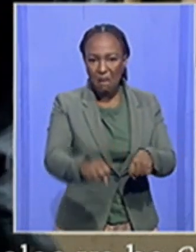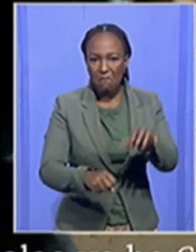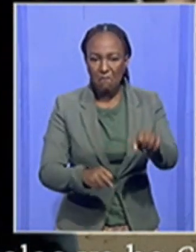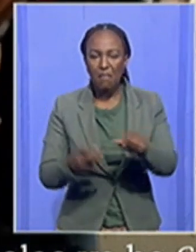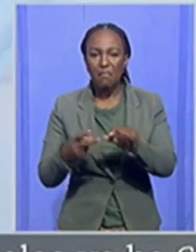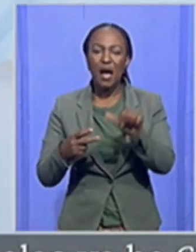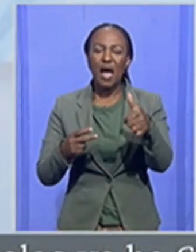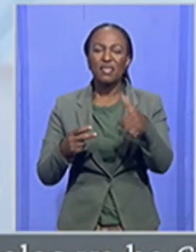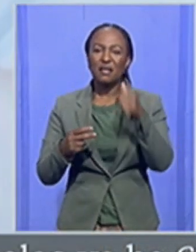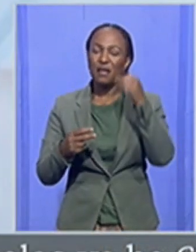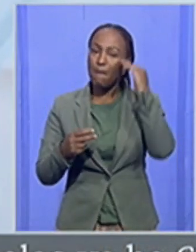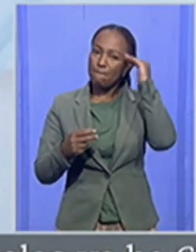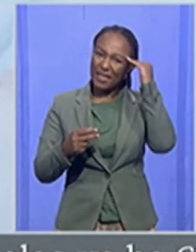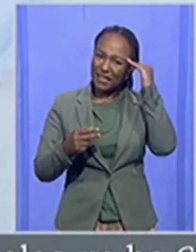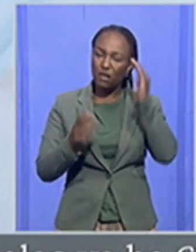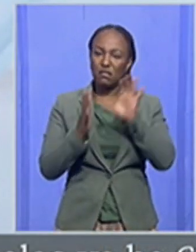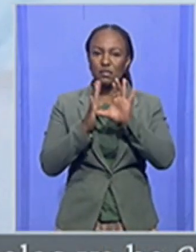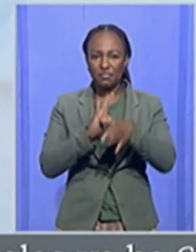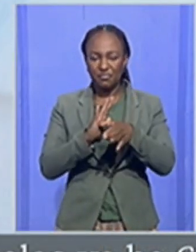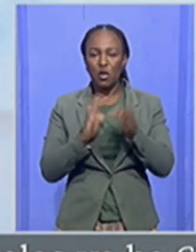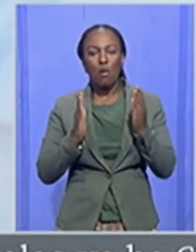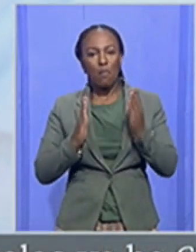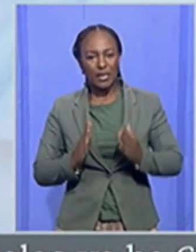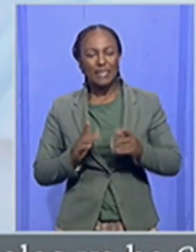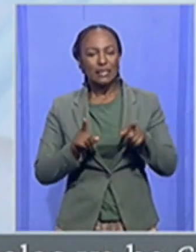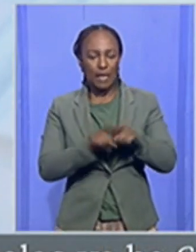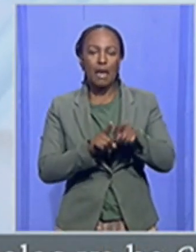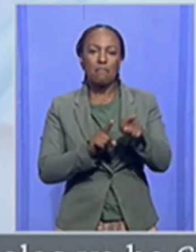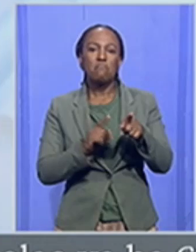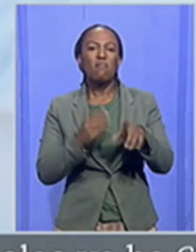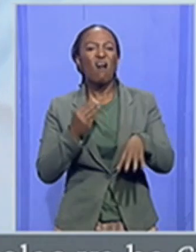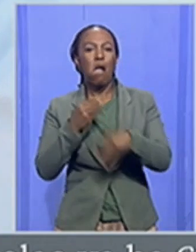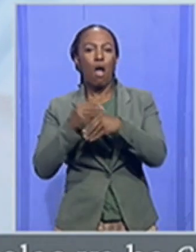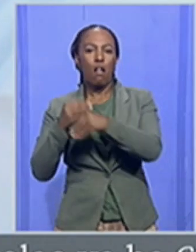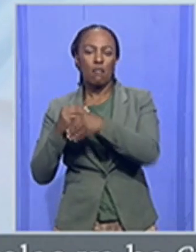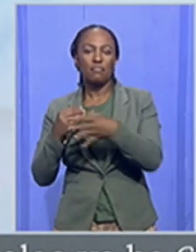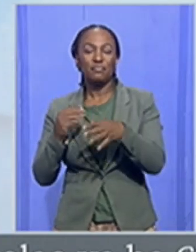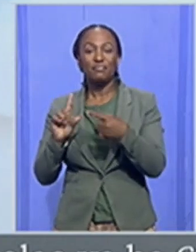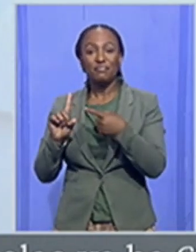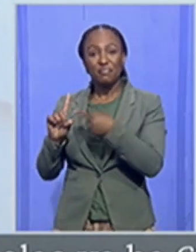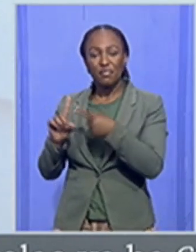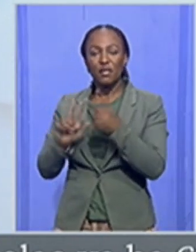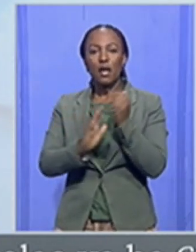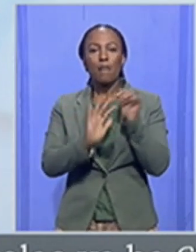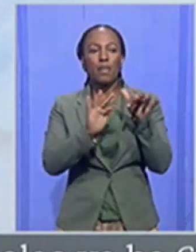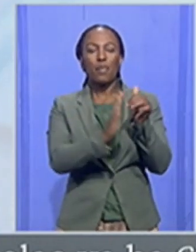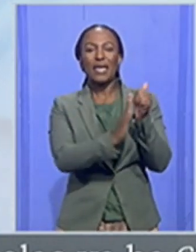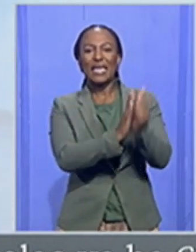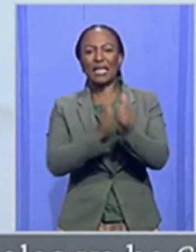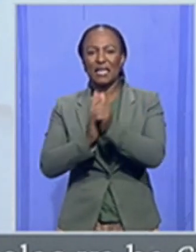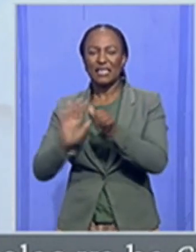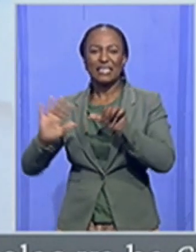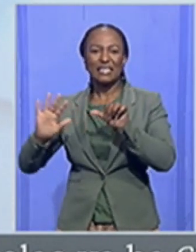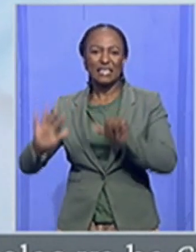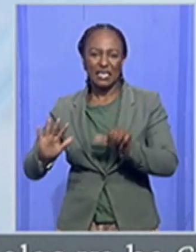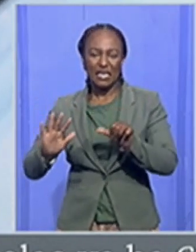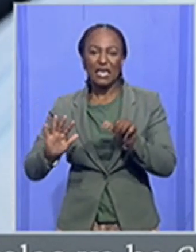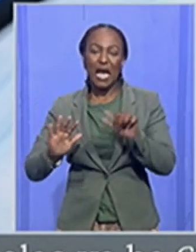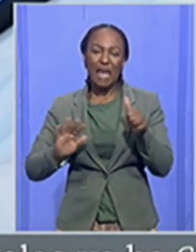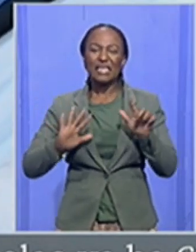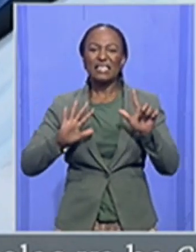go ba bja mmele. Mogononelwa o latofatšwa ka melato ye tshela ya polao le 17 ya bomenetša.